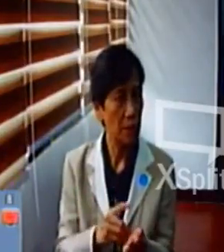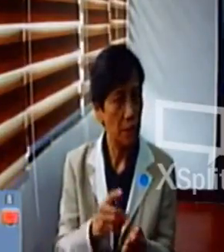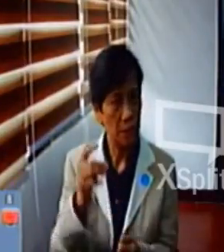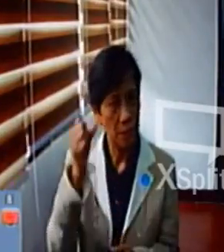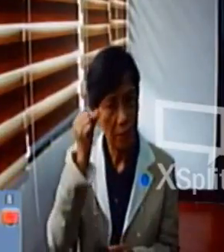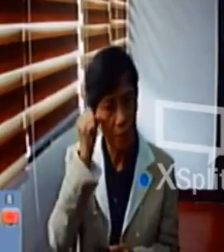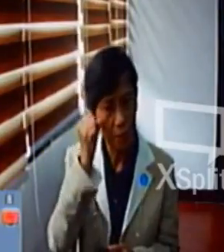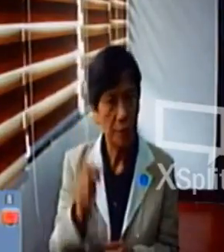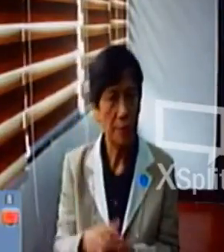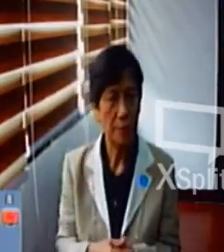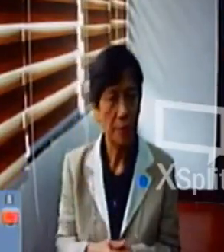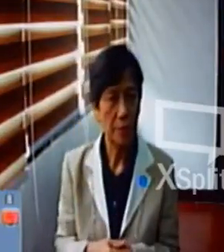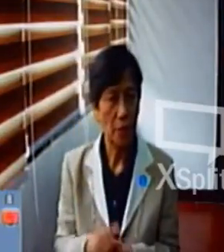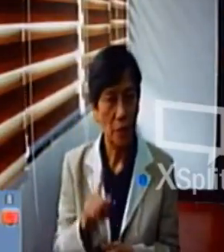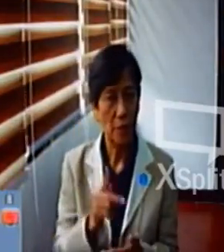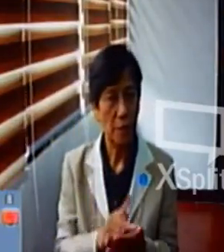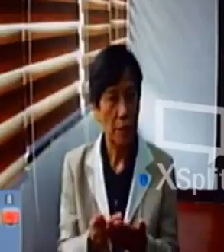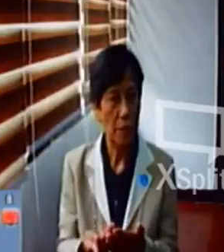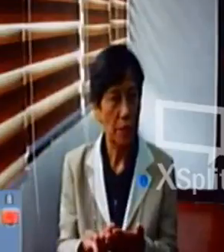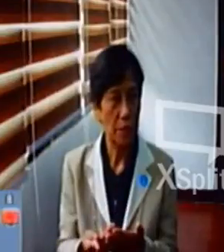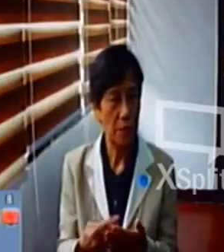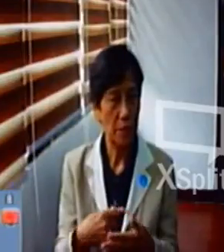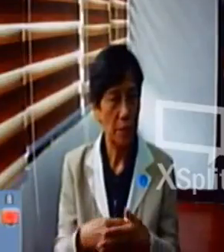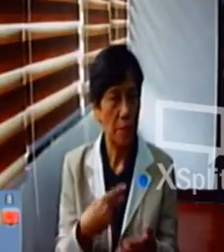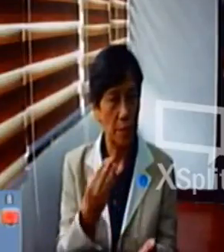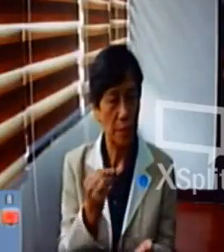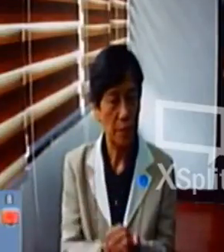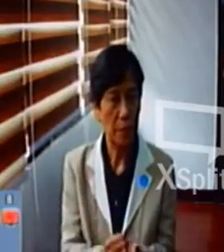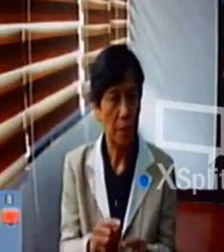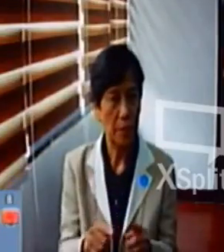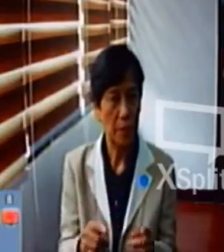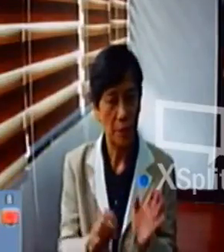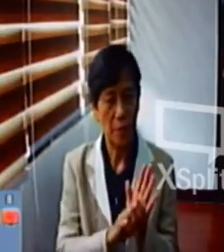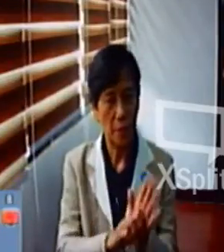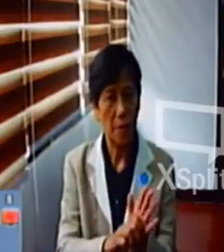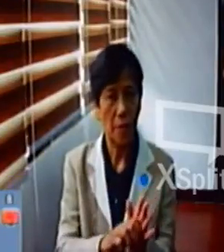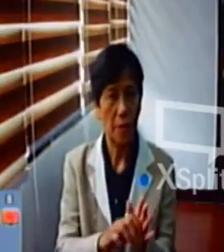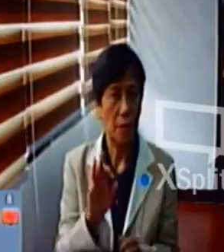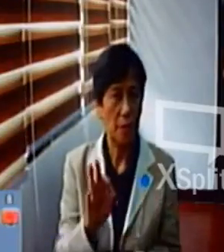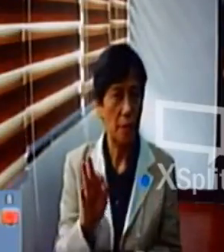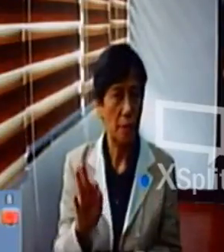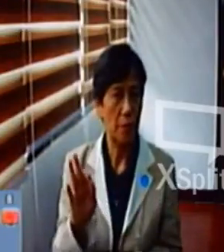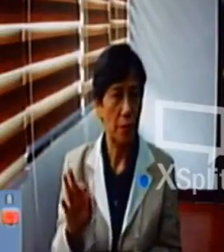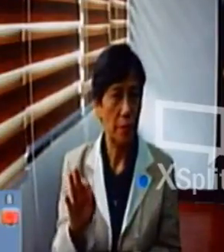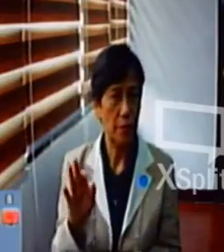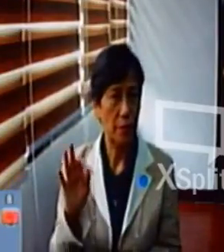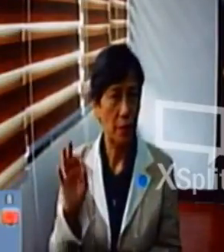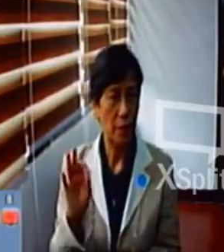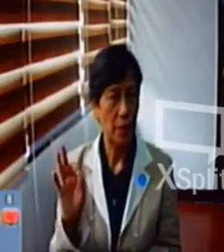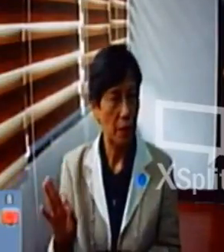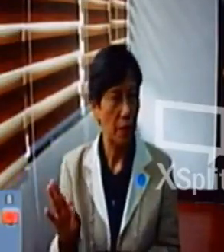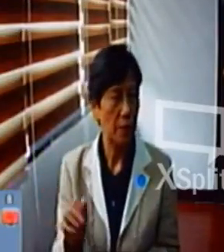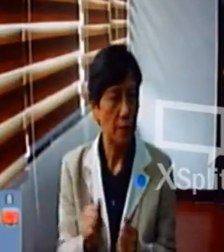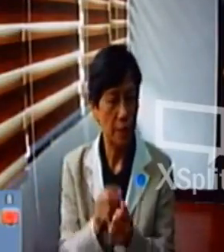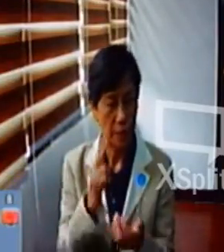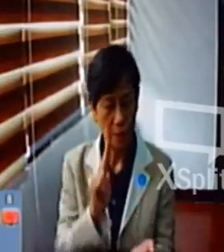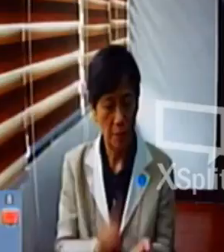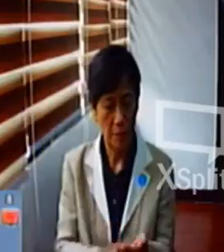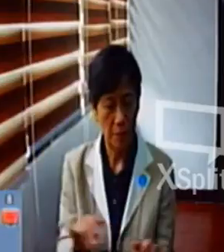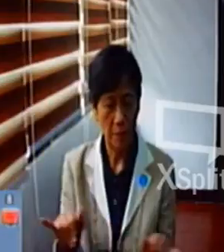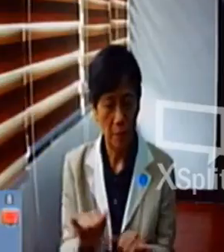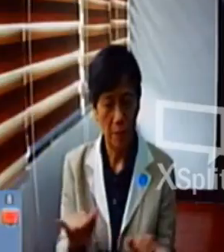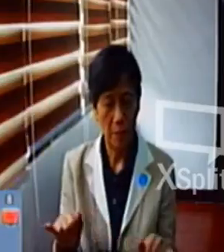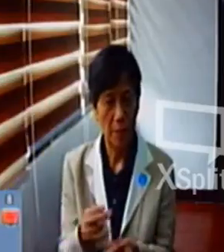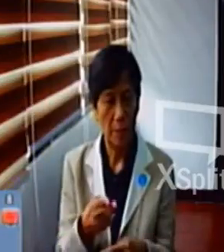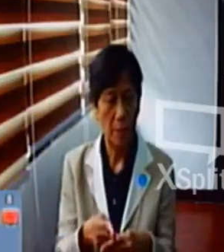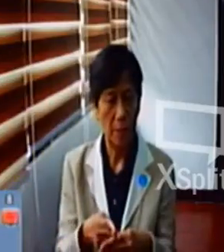page, and pre-marked as Exhibit FFFF, with a signature of the same